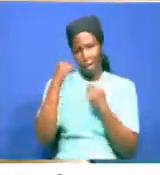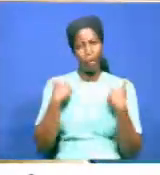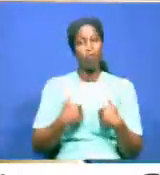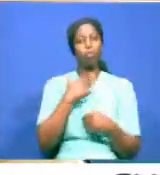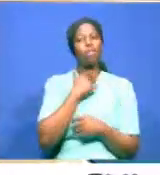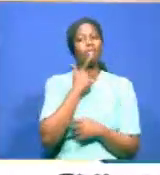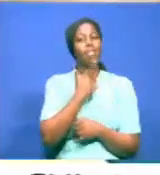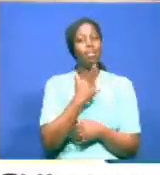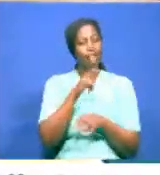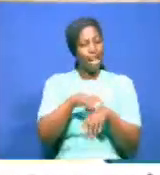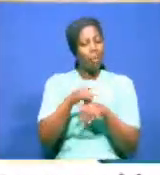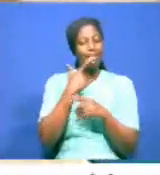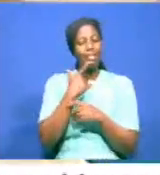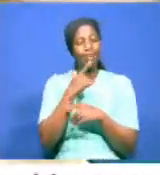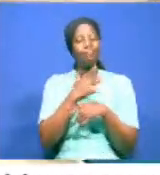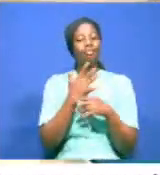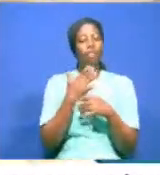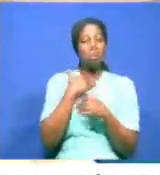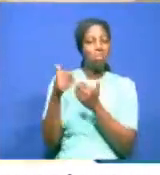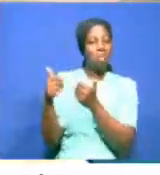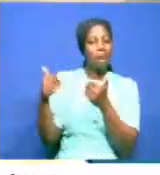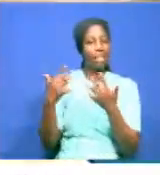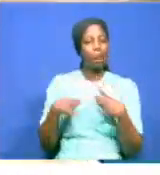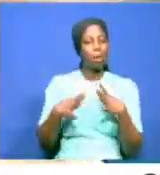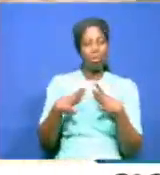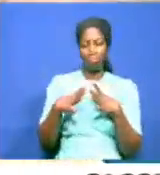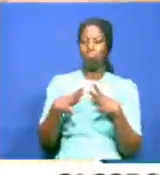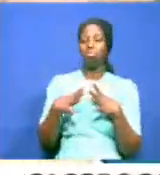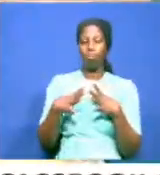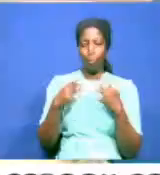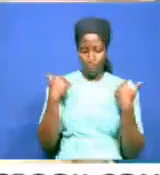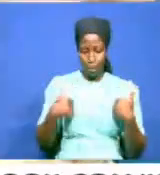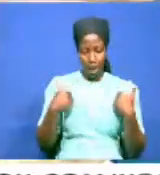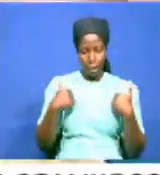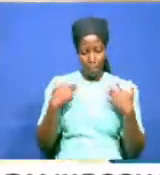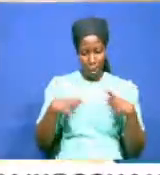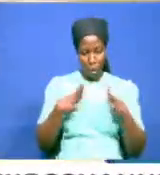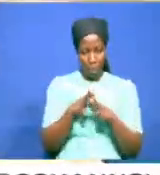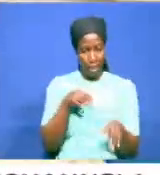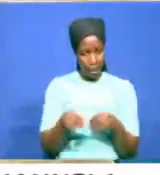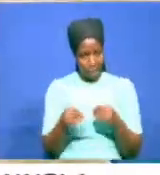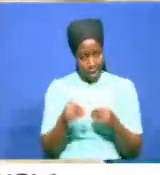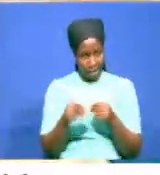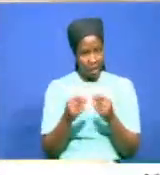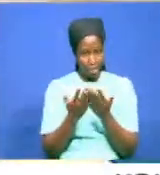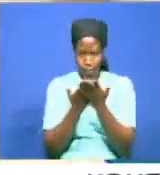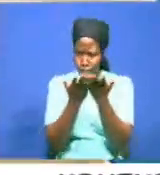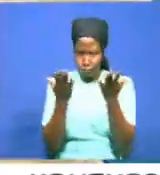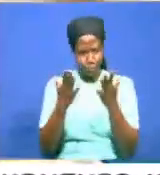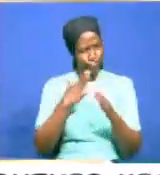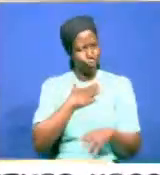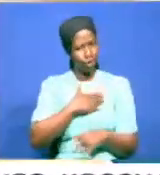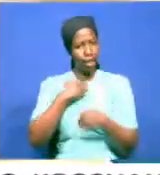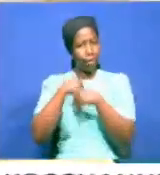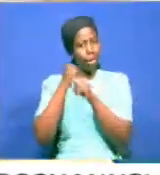talk about quarantine, persons with disabilities, and this, I'm putting this word to persons with disabilities, wherever you are, can you